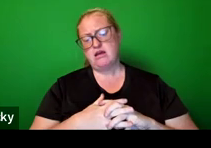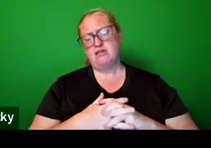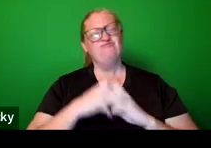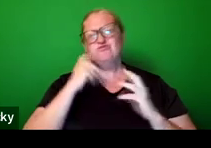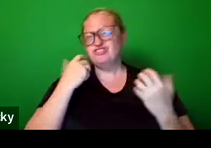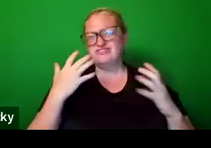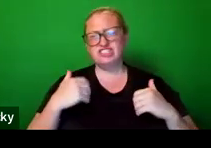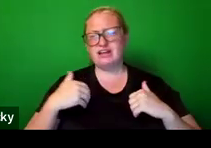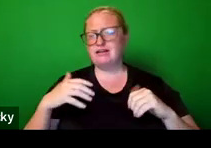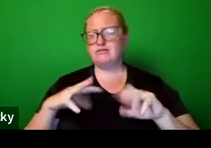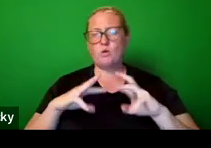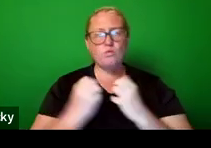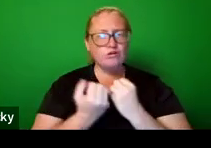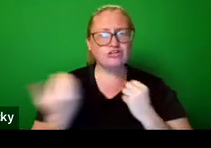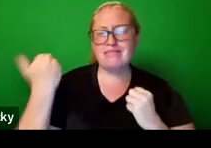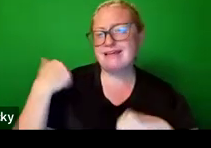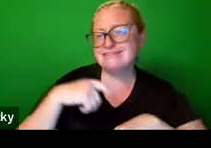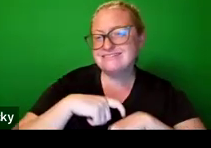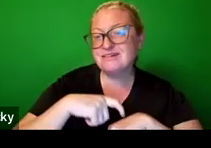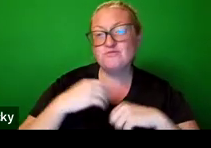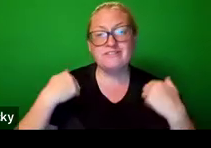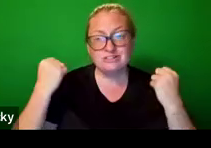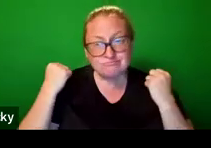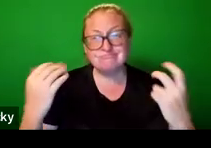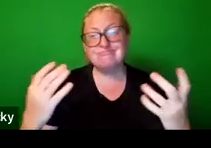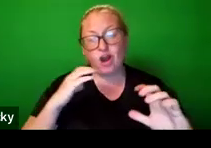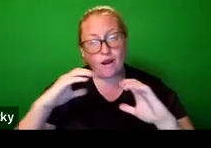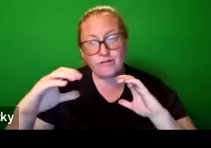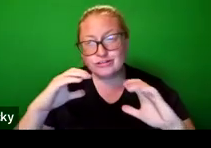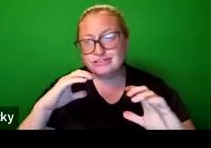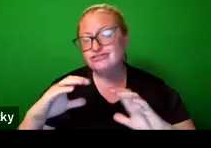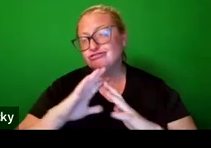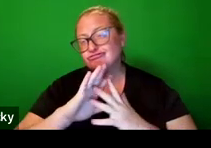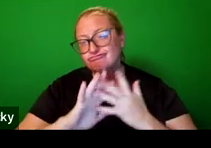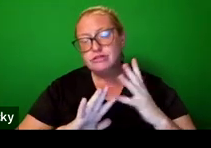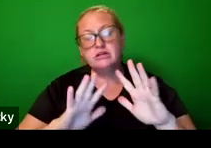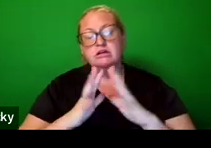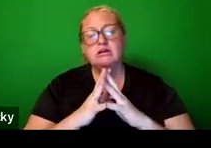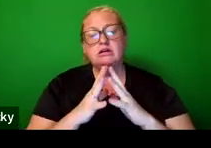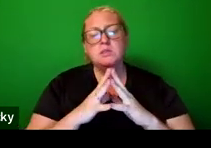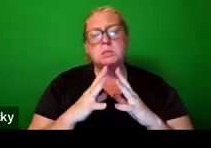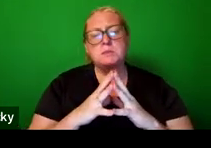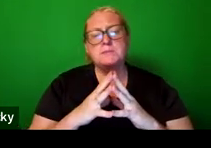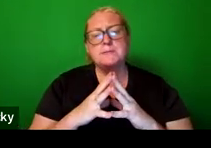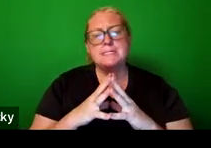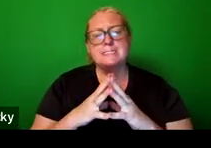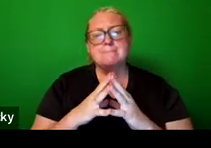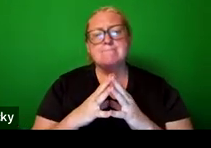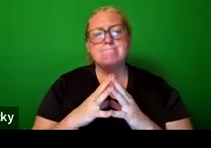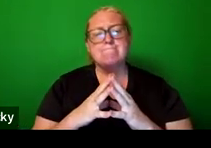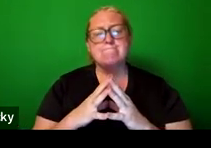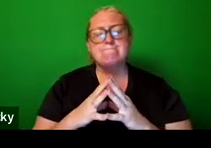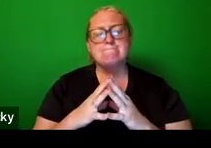workshop on it last time, and we've had numerous conversations about it. And so, you know, I think for